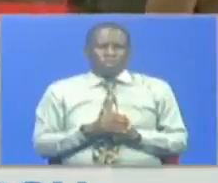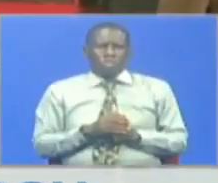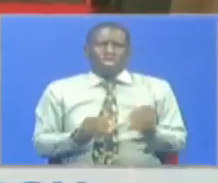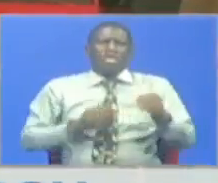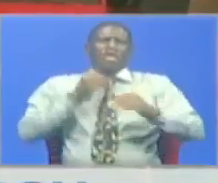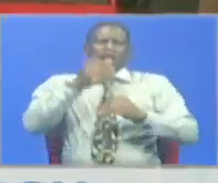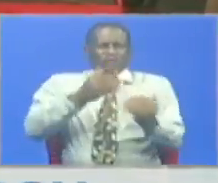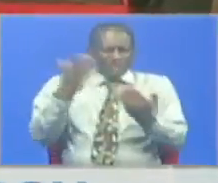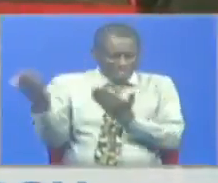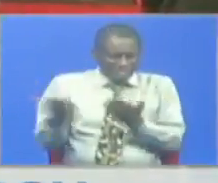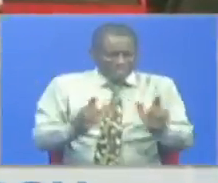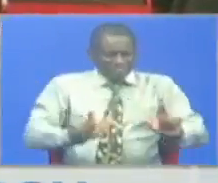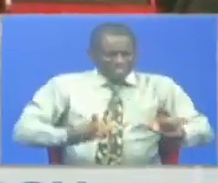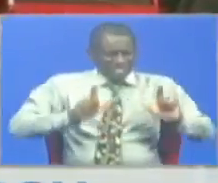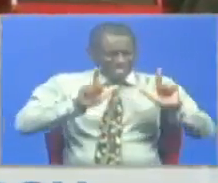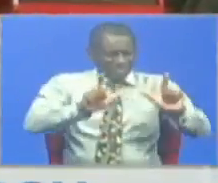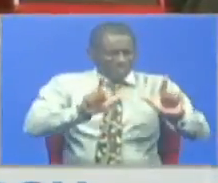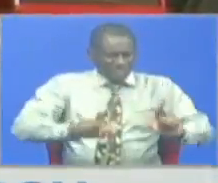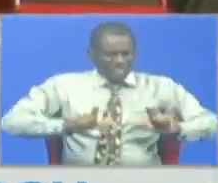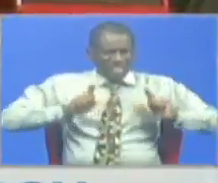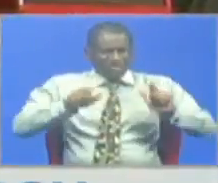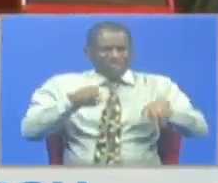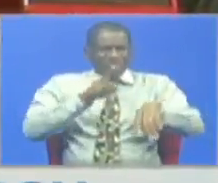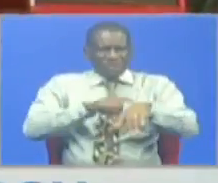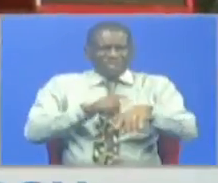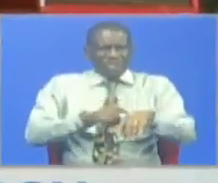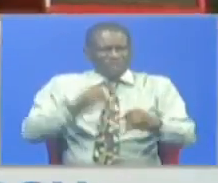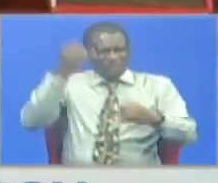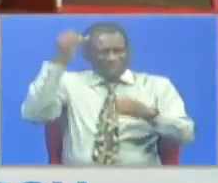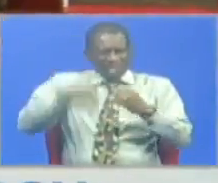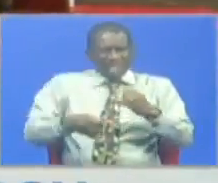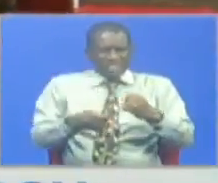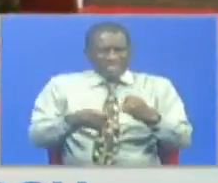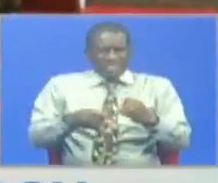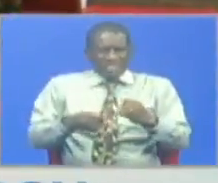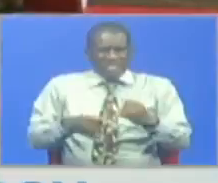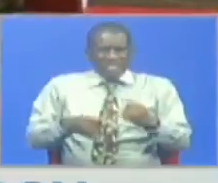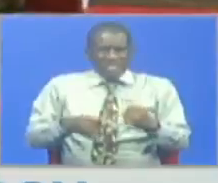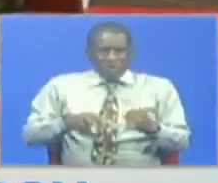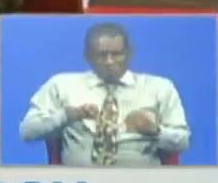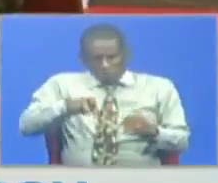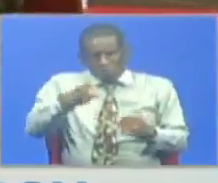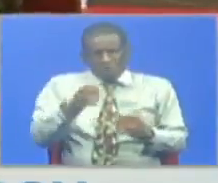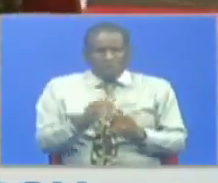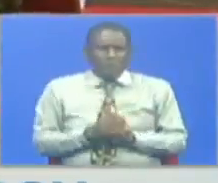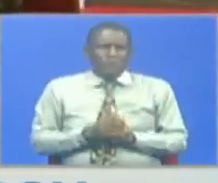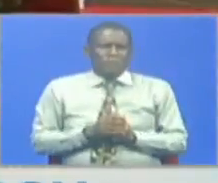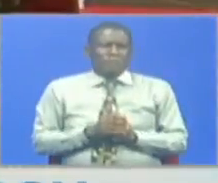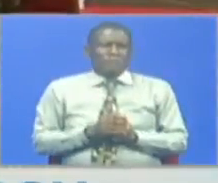After receiving gifts, it was time for one last hurrah.